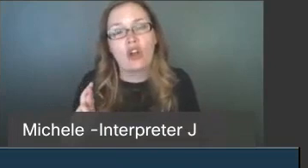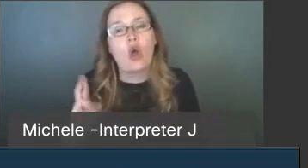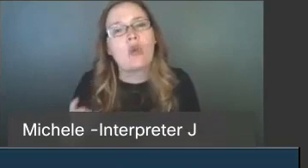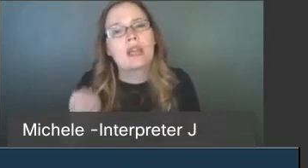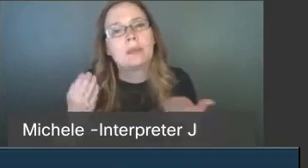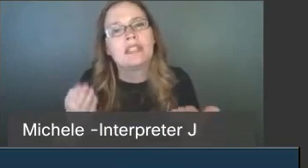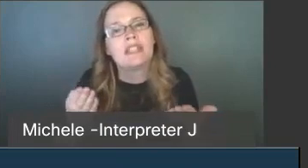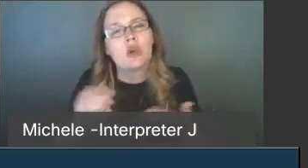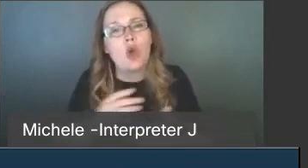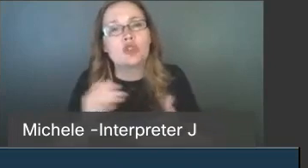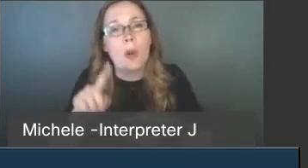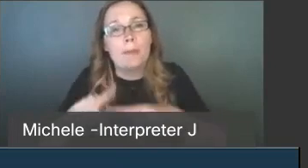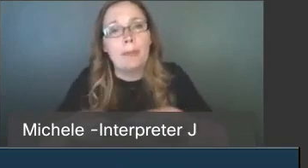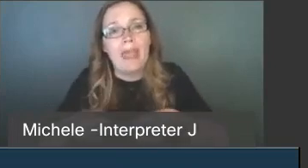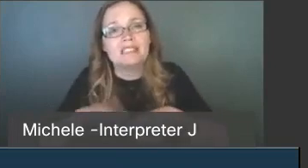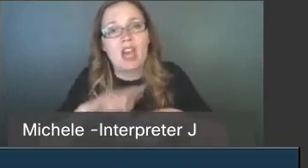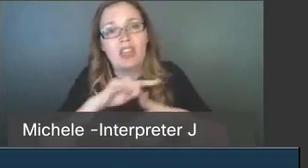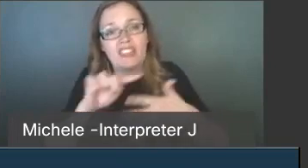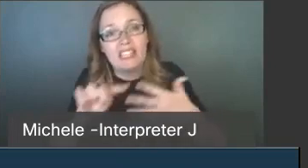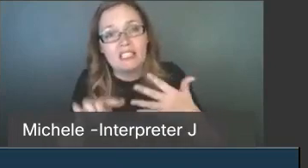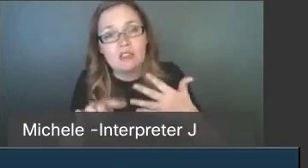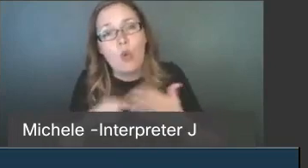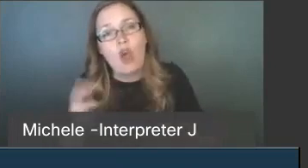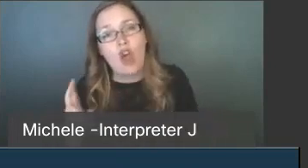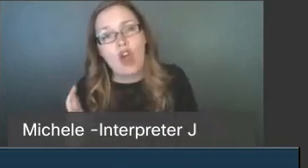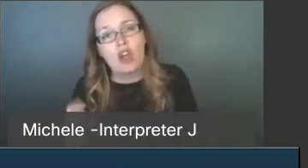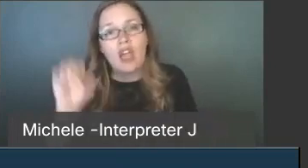is the recommendation? So again, the acronym is